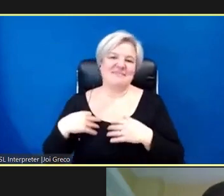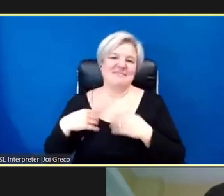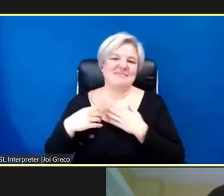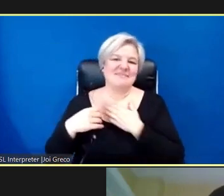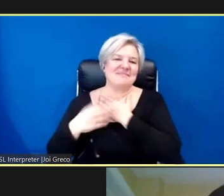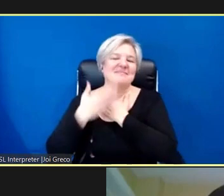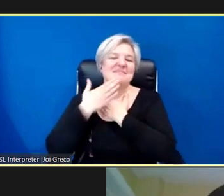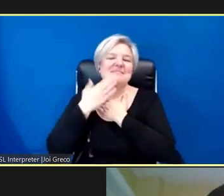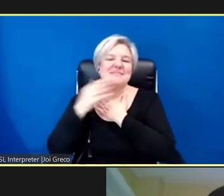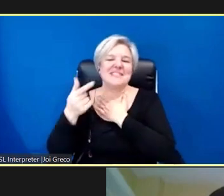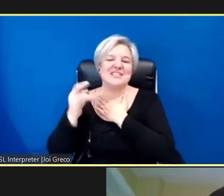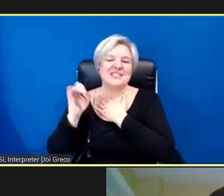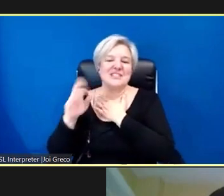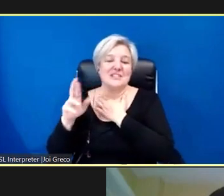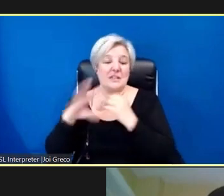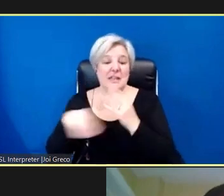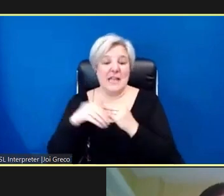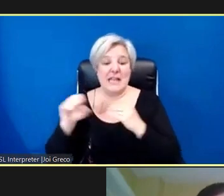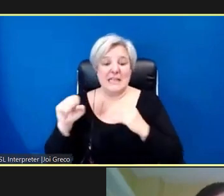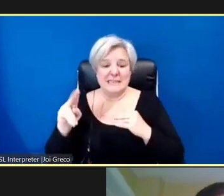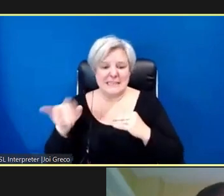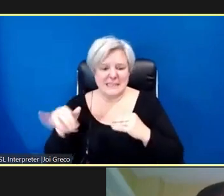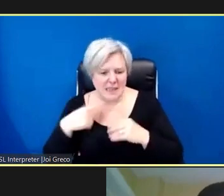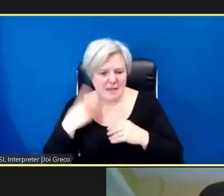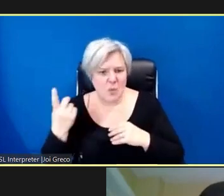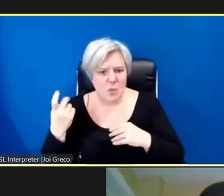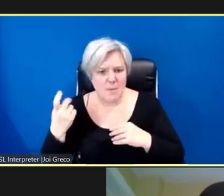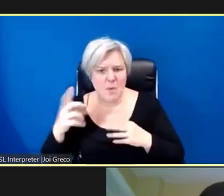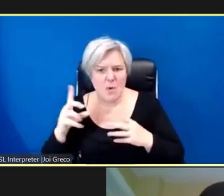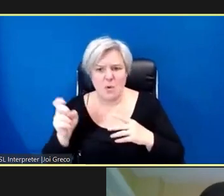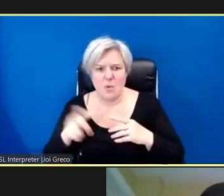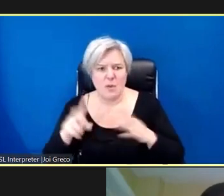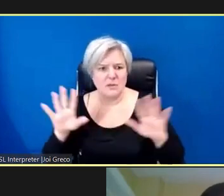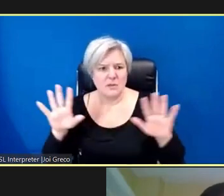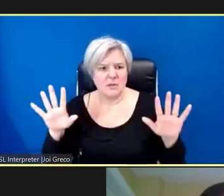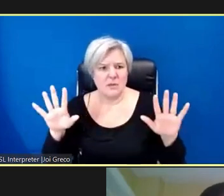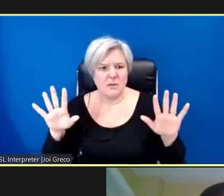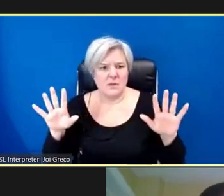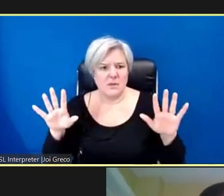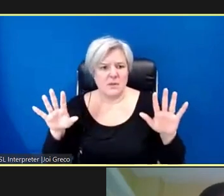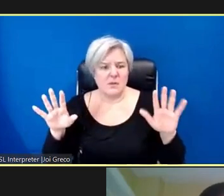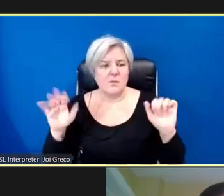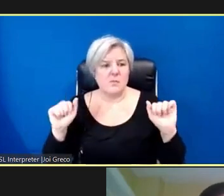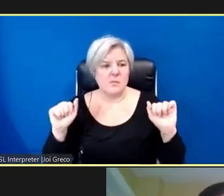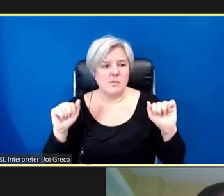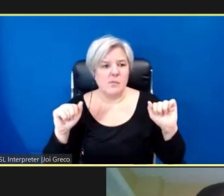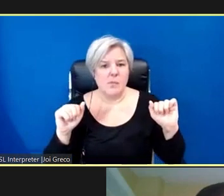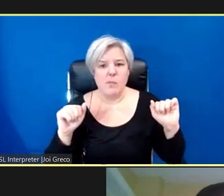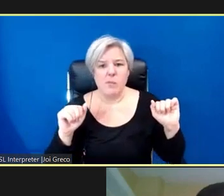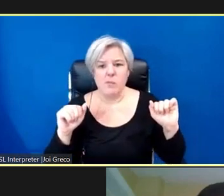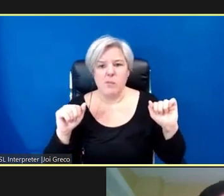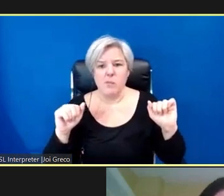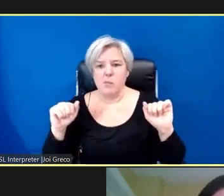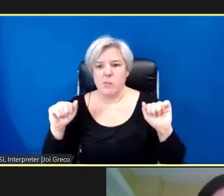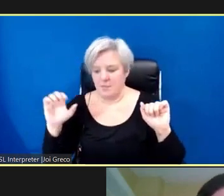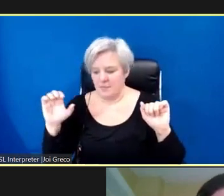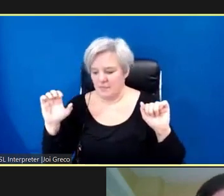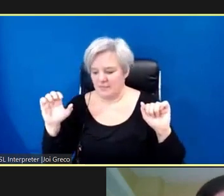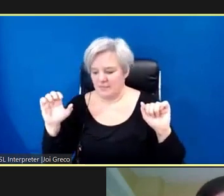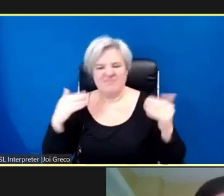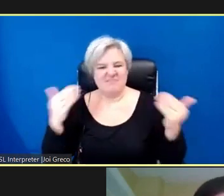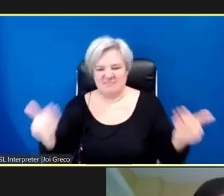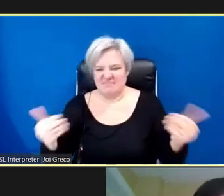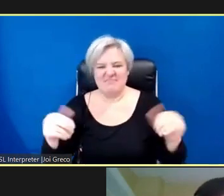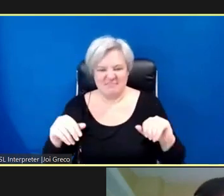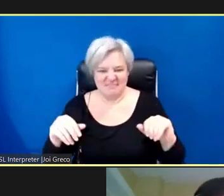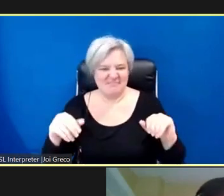Excellent. Thank you, Ginger. Anything to add, Stacy? There's another question that's come in, but if you have something to add, please do so. I think we can move